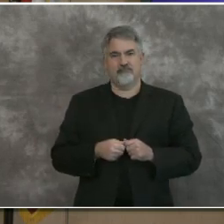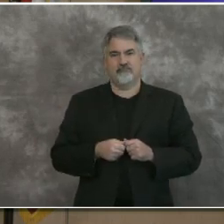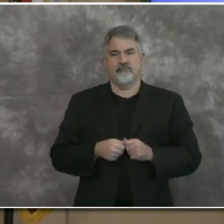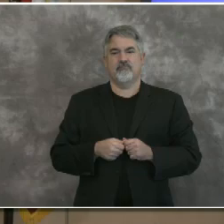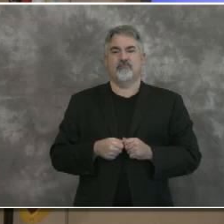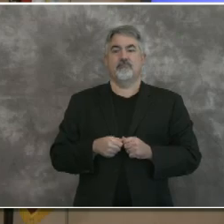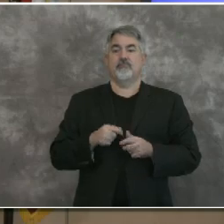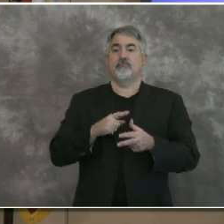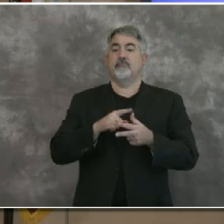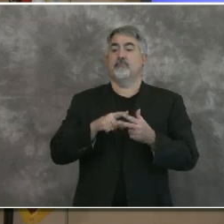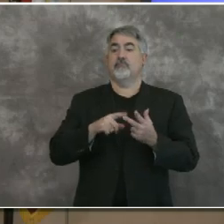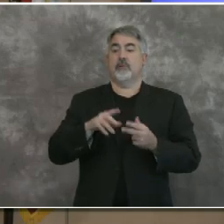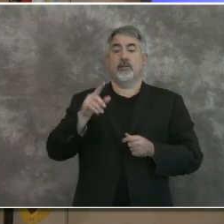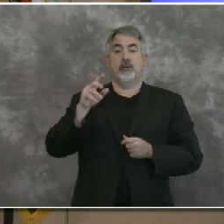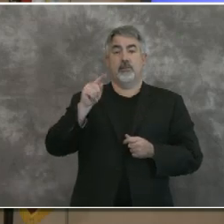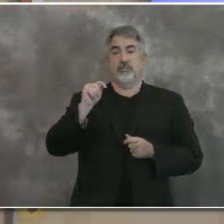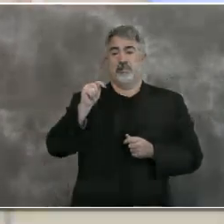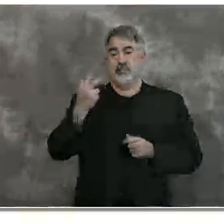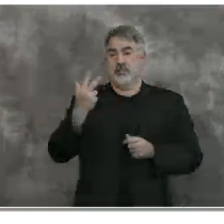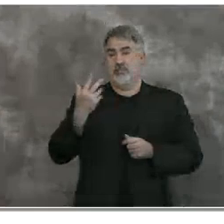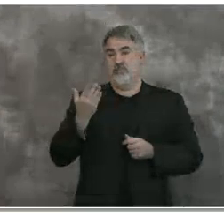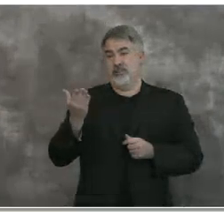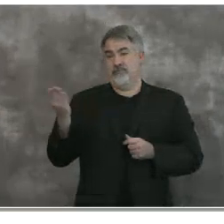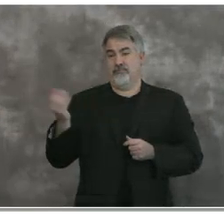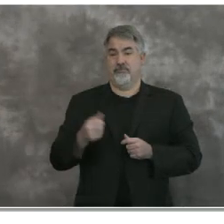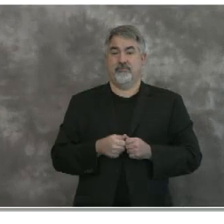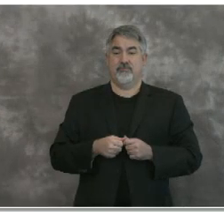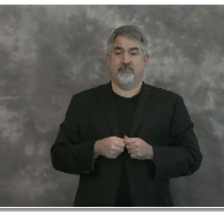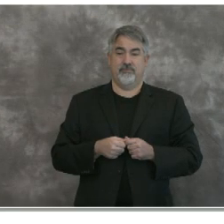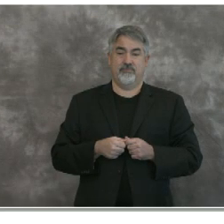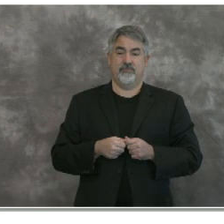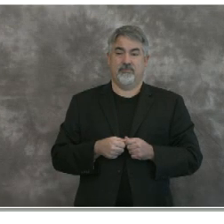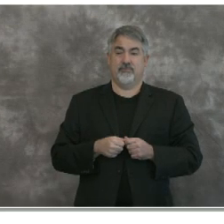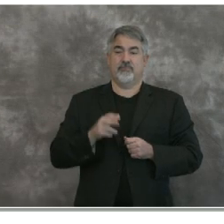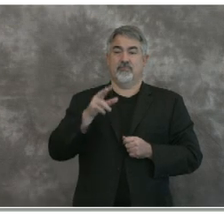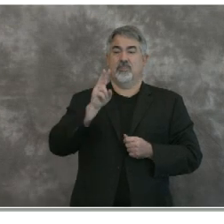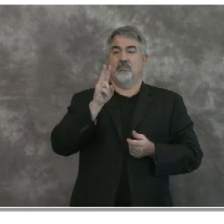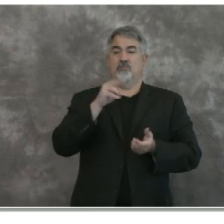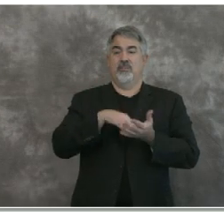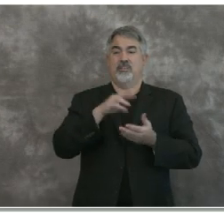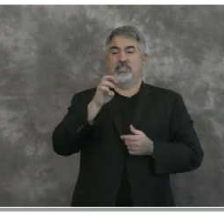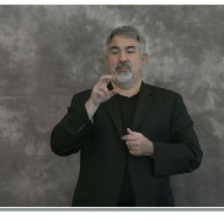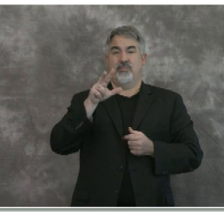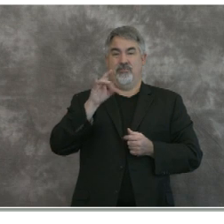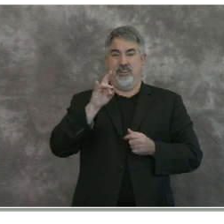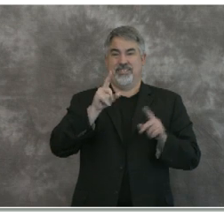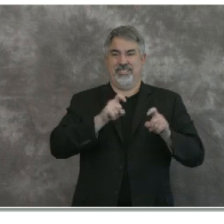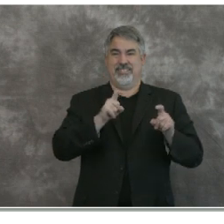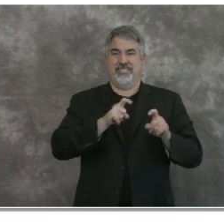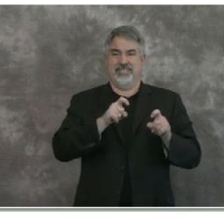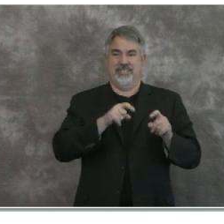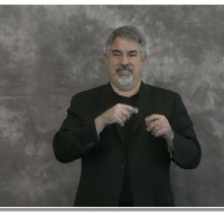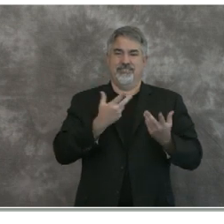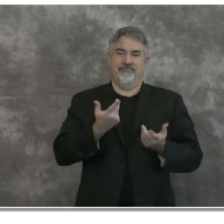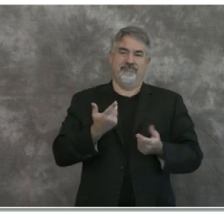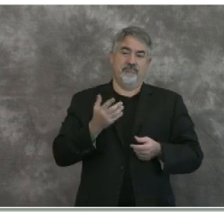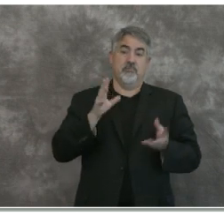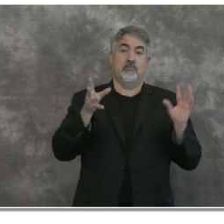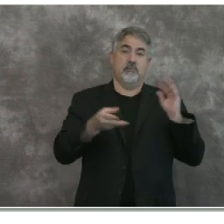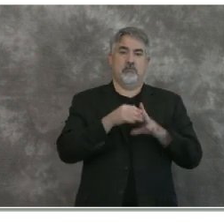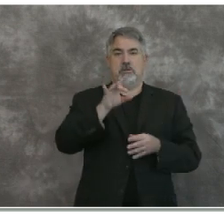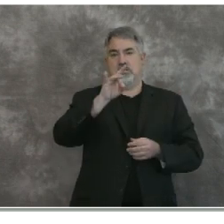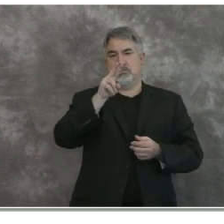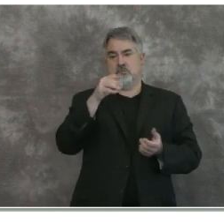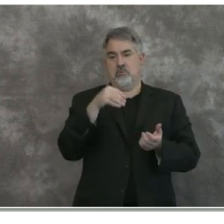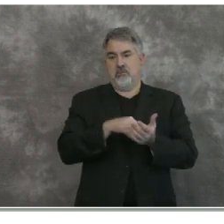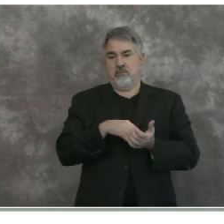chart. Here you can see we did 2,638 tests, which I just mentioned. We're over 82,000 cumulative tests. We